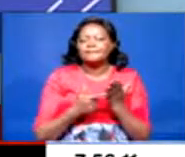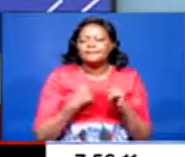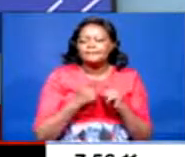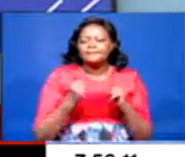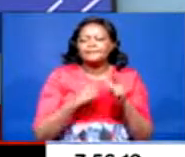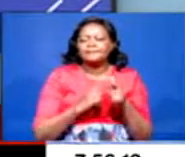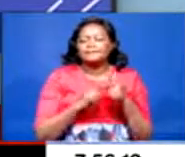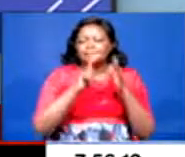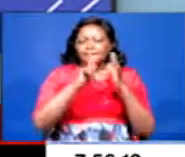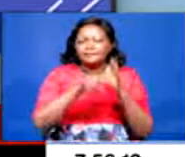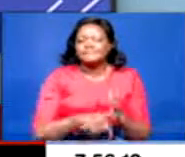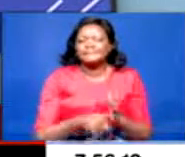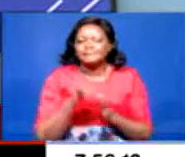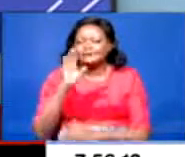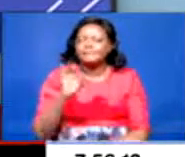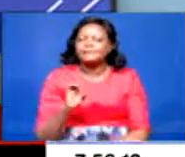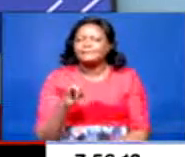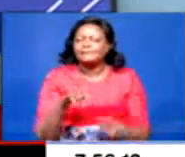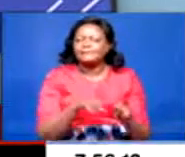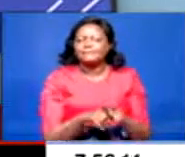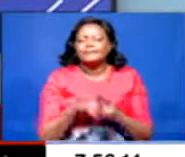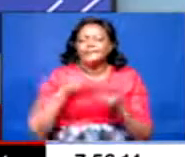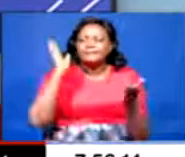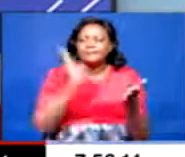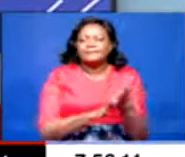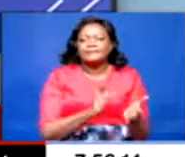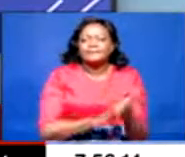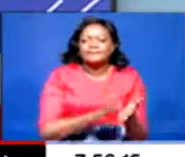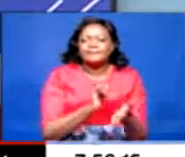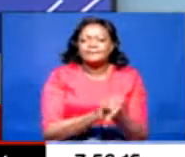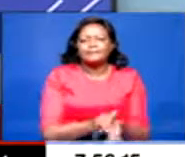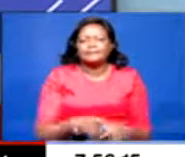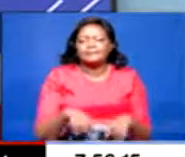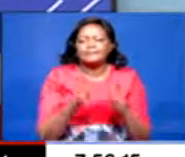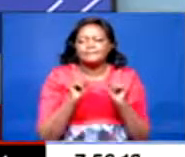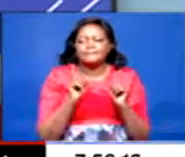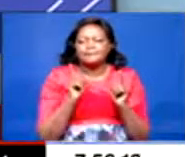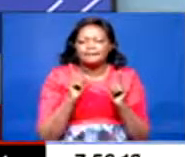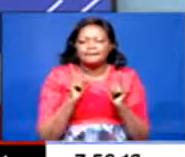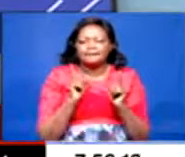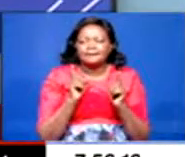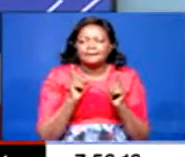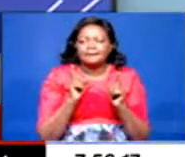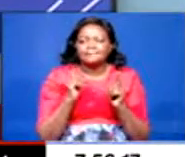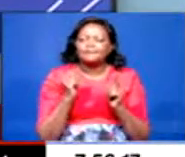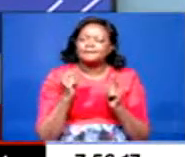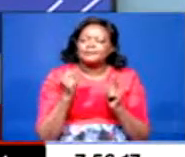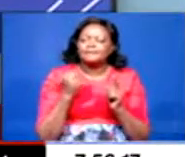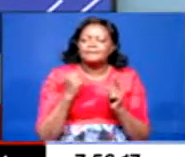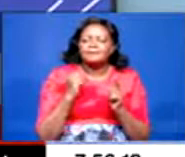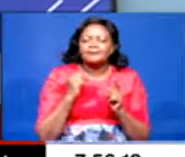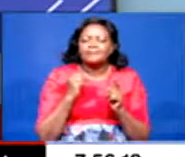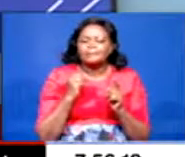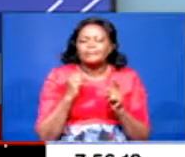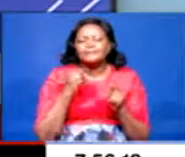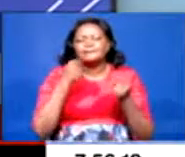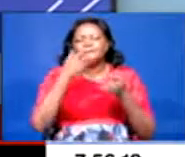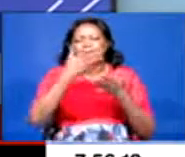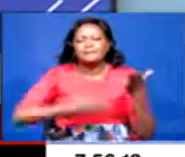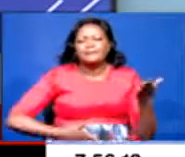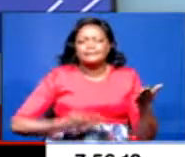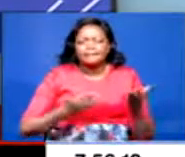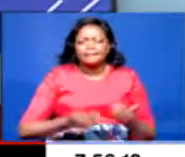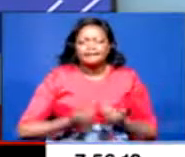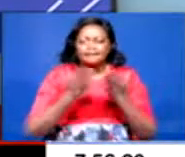later, the IBC was also recommending that the forms be delivered physically